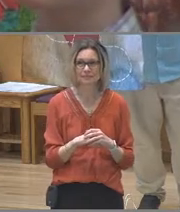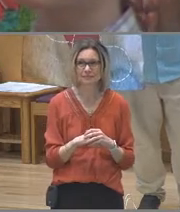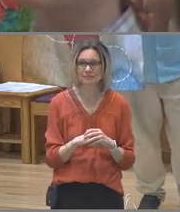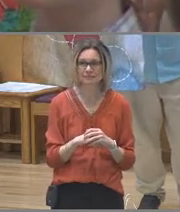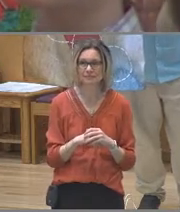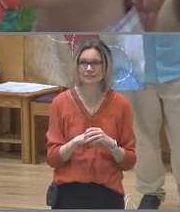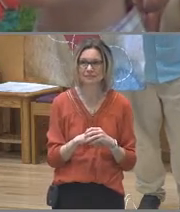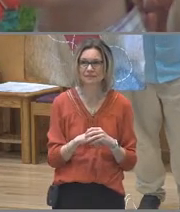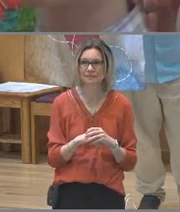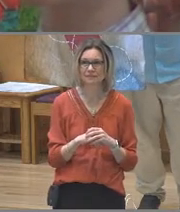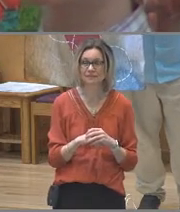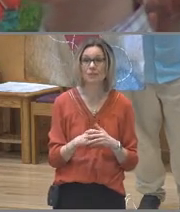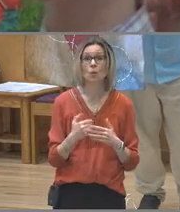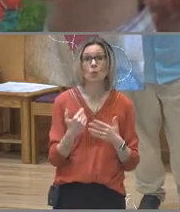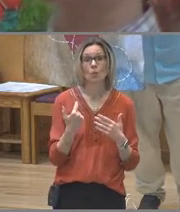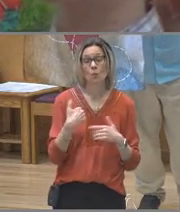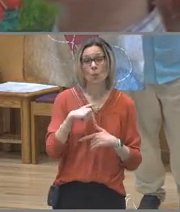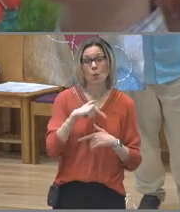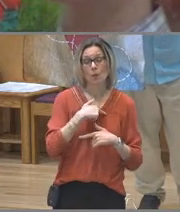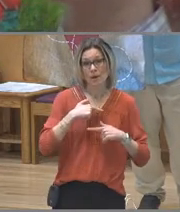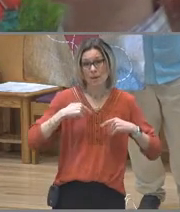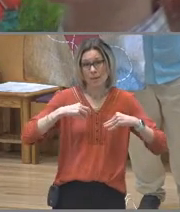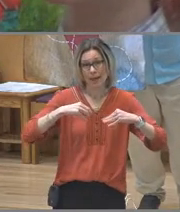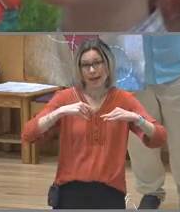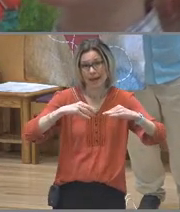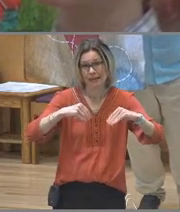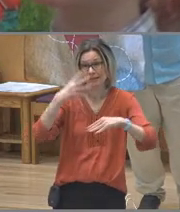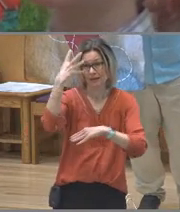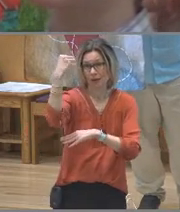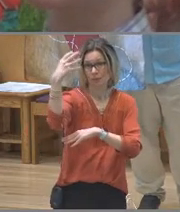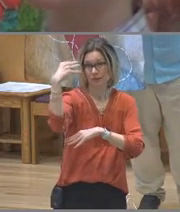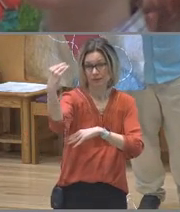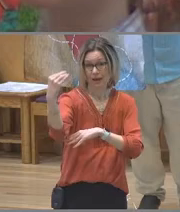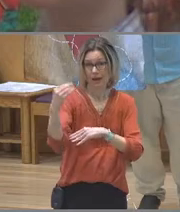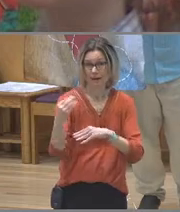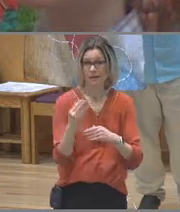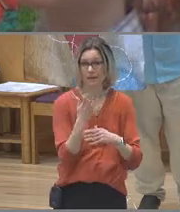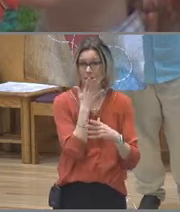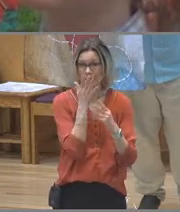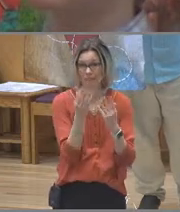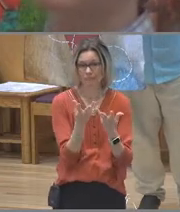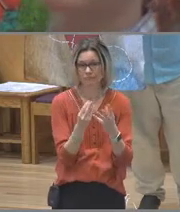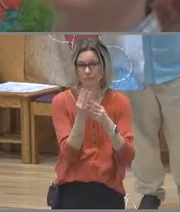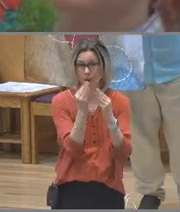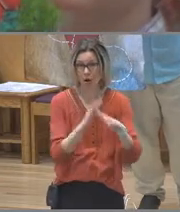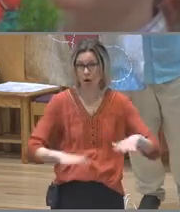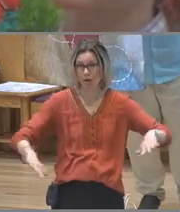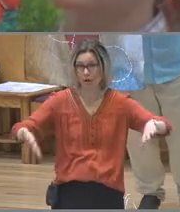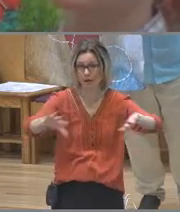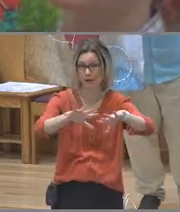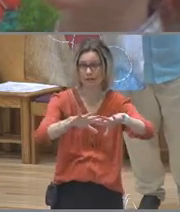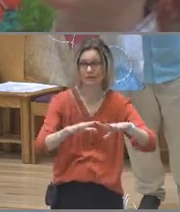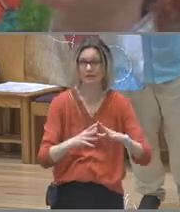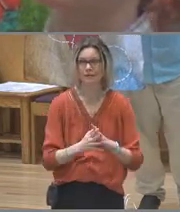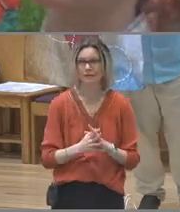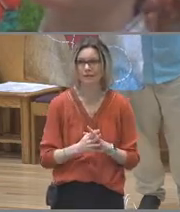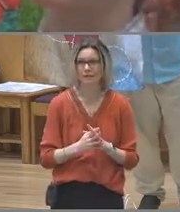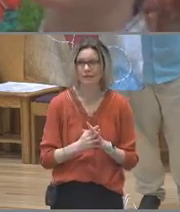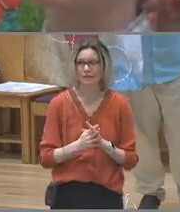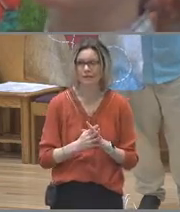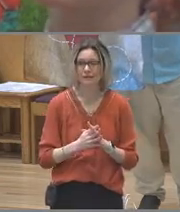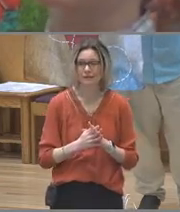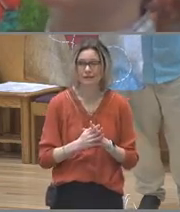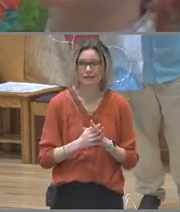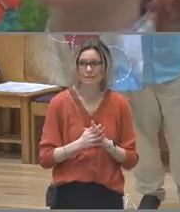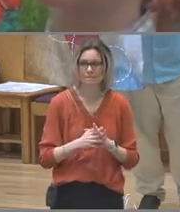pools is where we are planting these vegetables. And we are going to plant them. They are out there in the parking lot